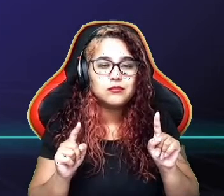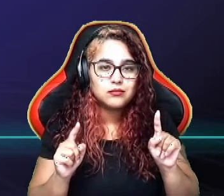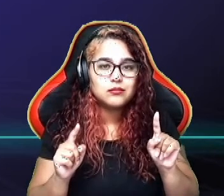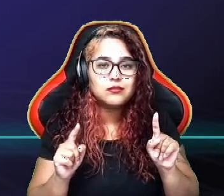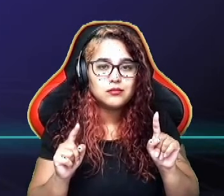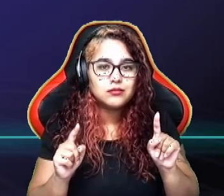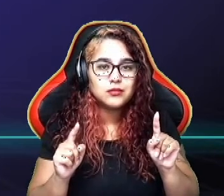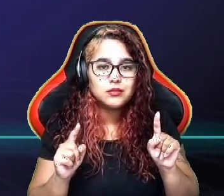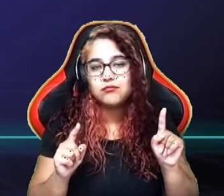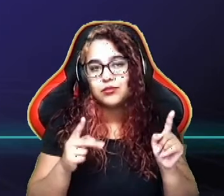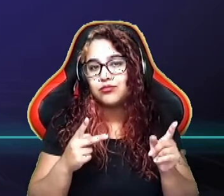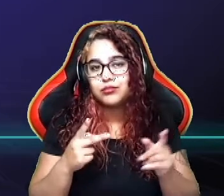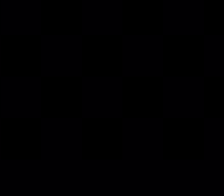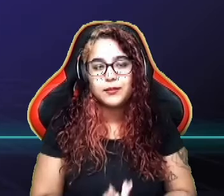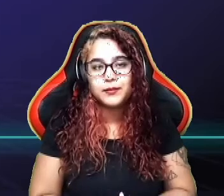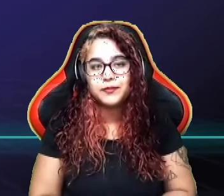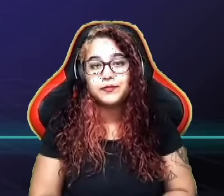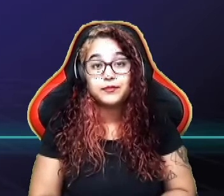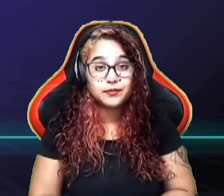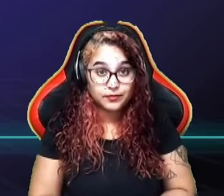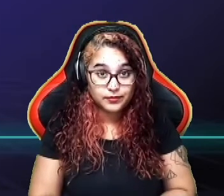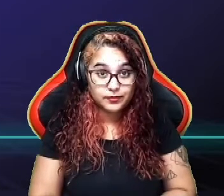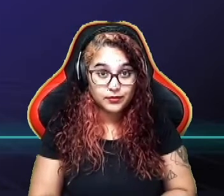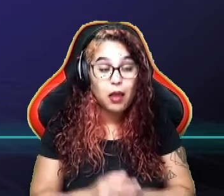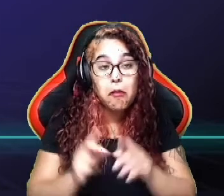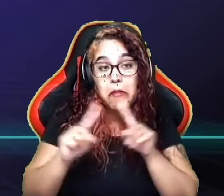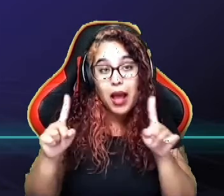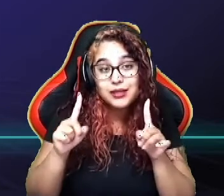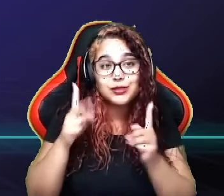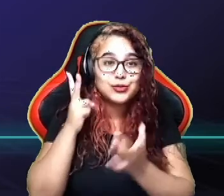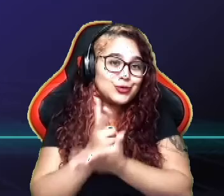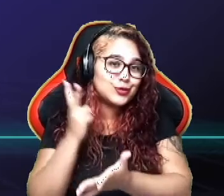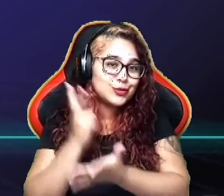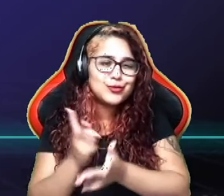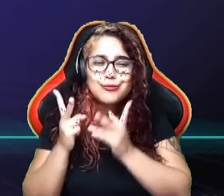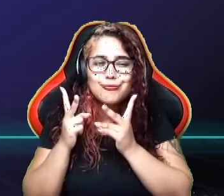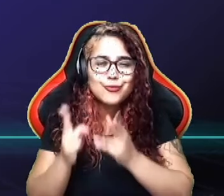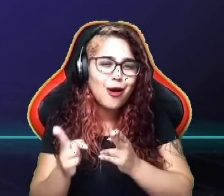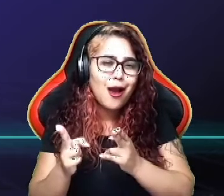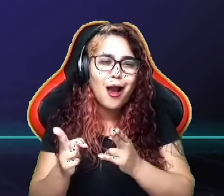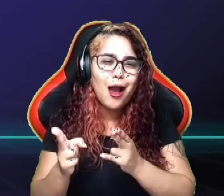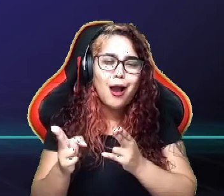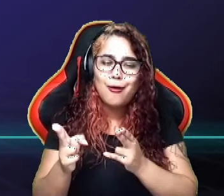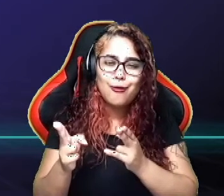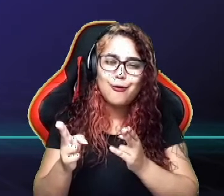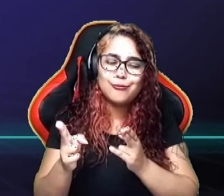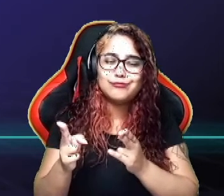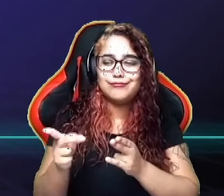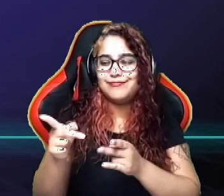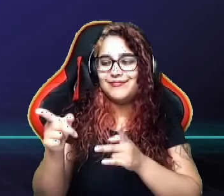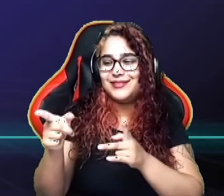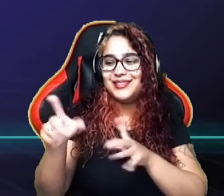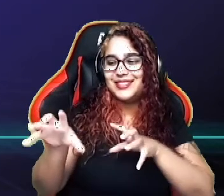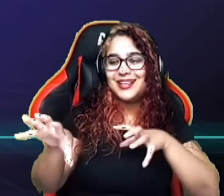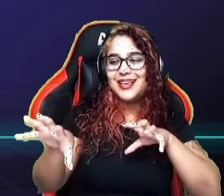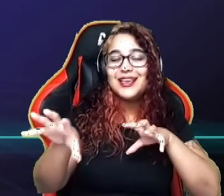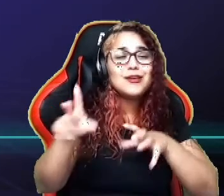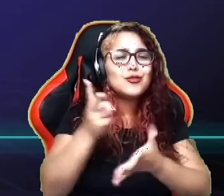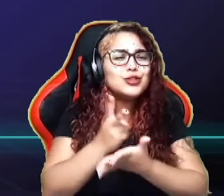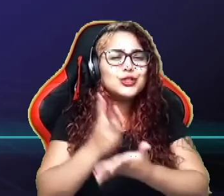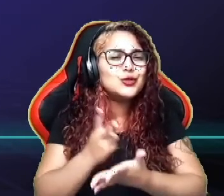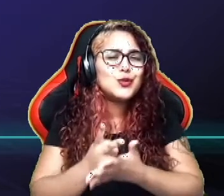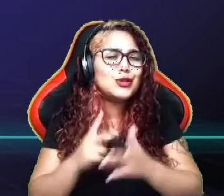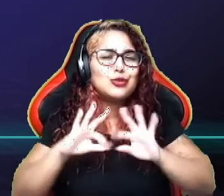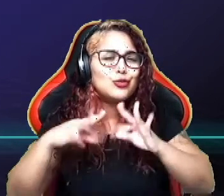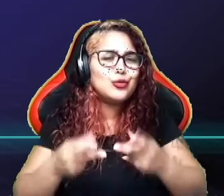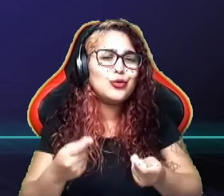but still keeping the identity, not just a visual identity, but the